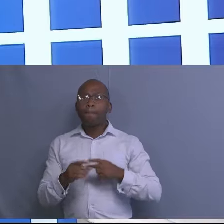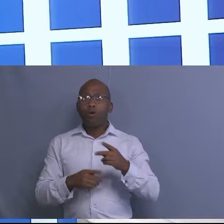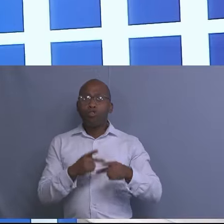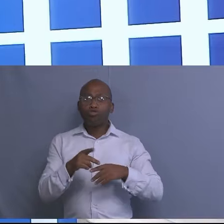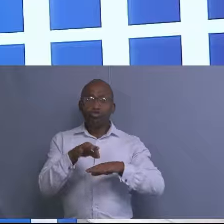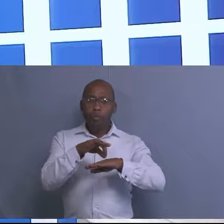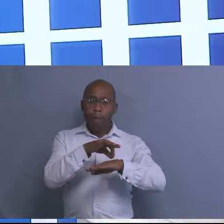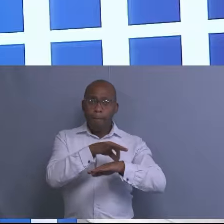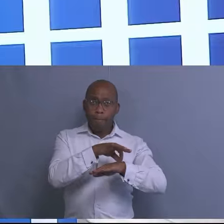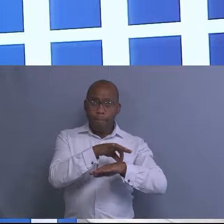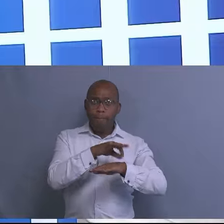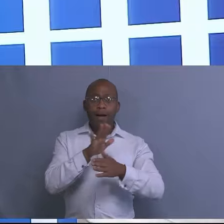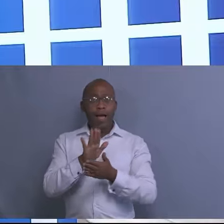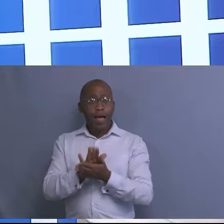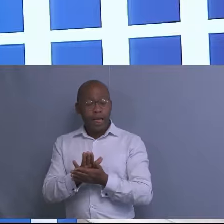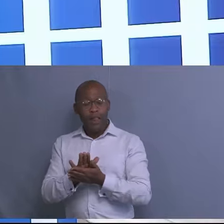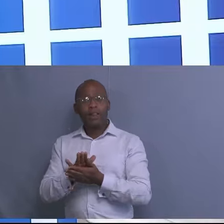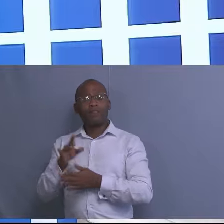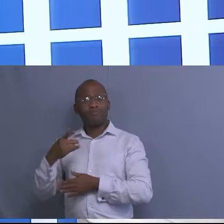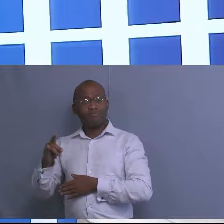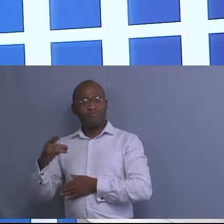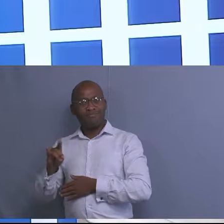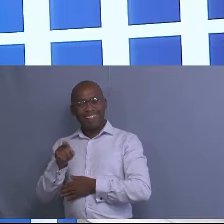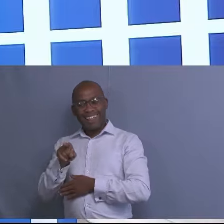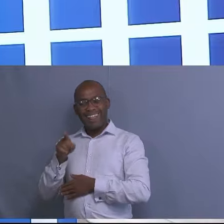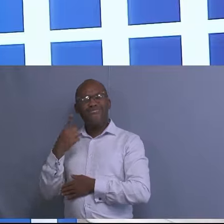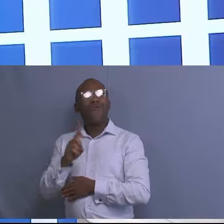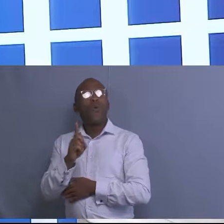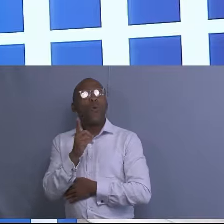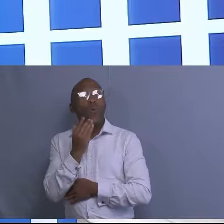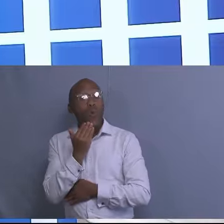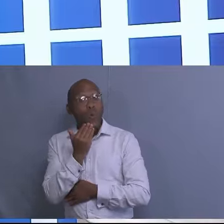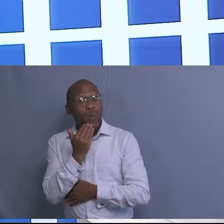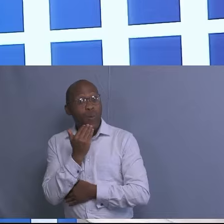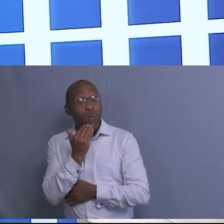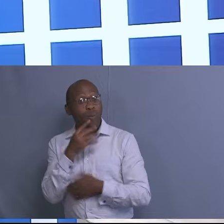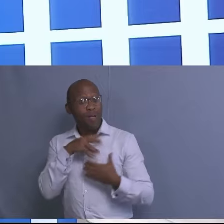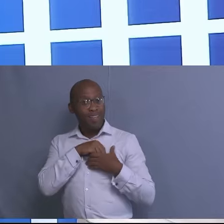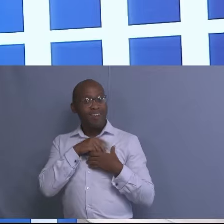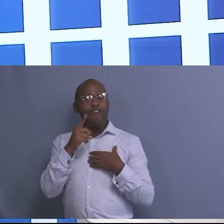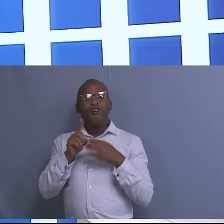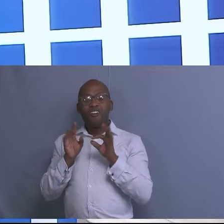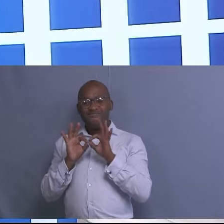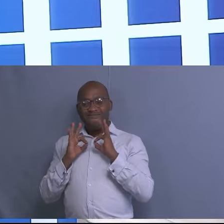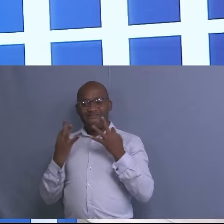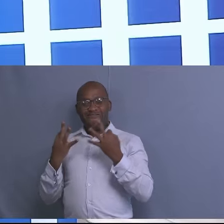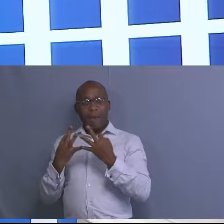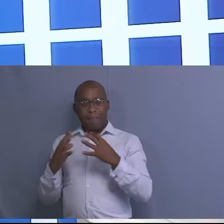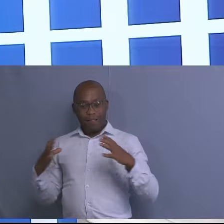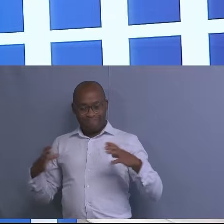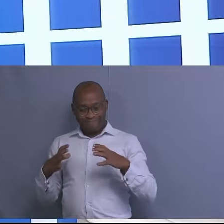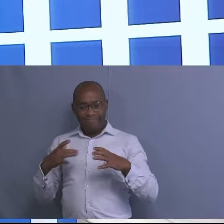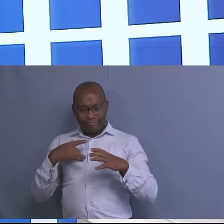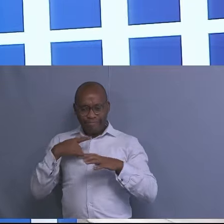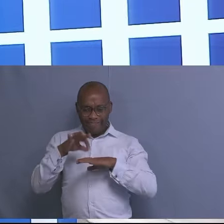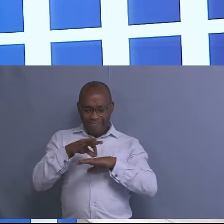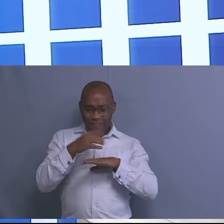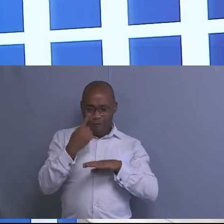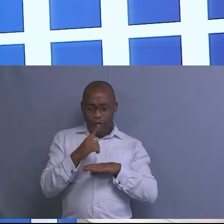would say food, for the self-sustenance, with any extra, which is the